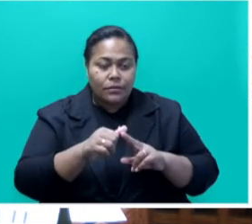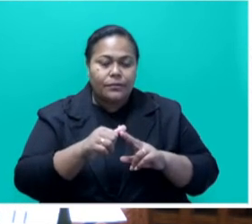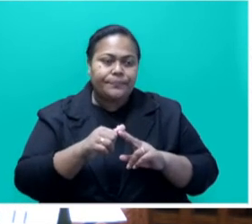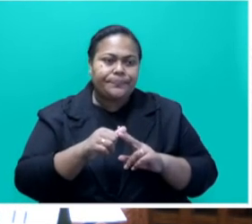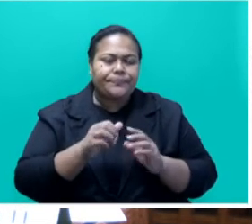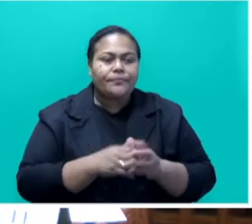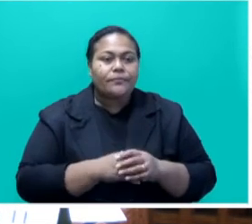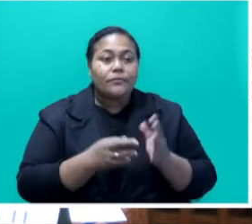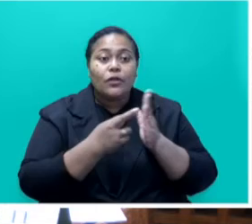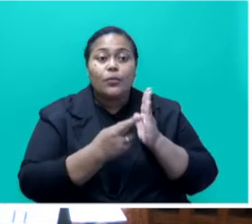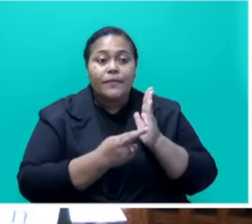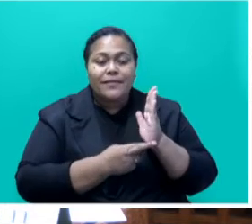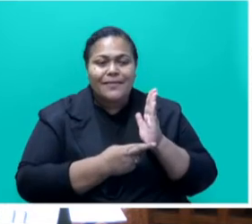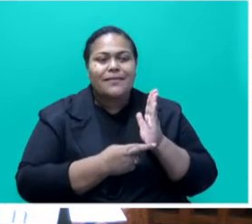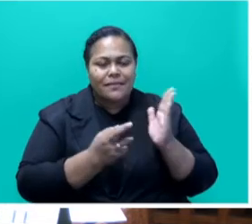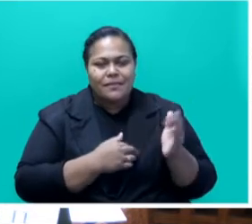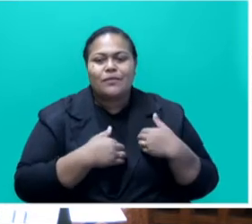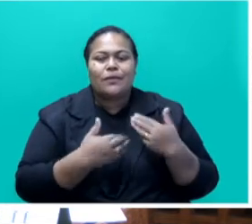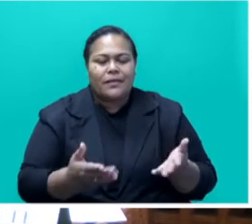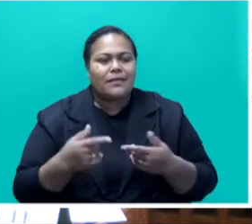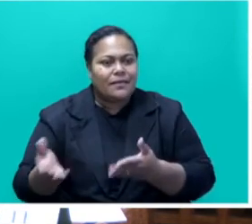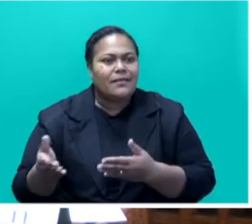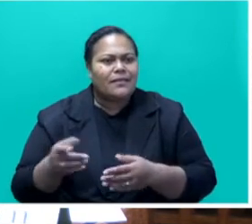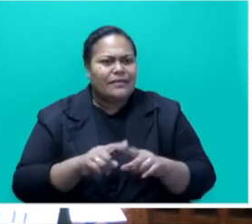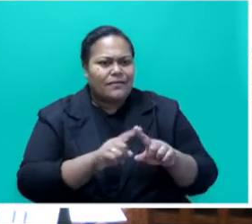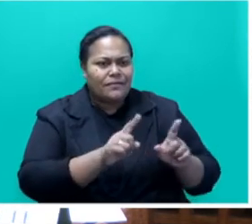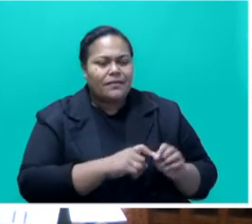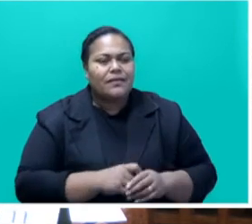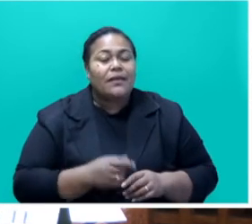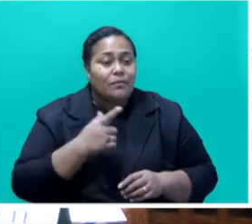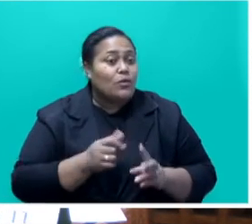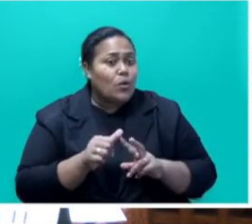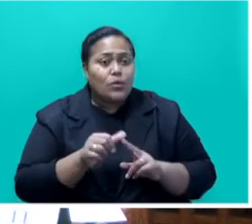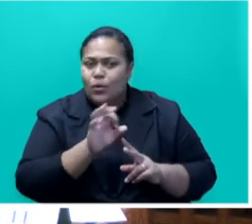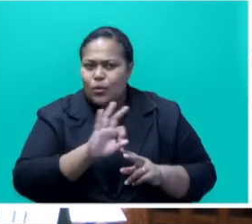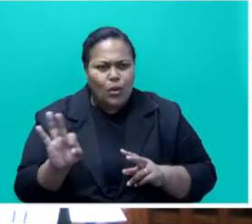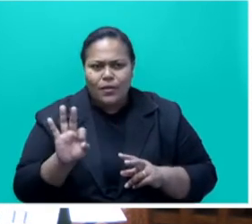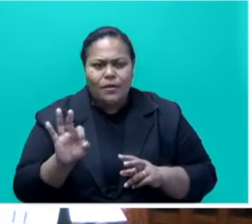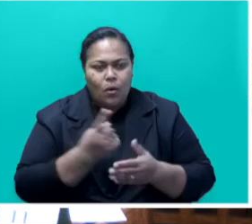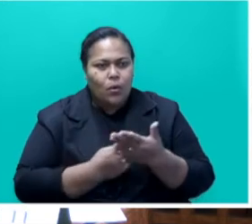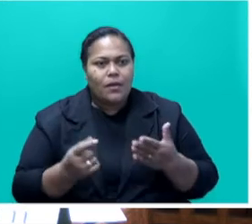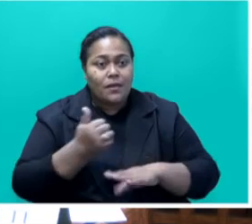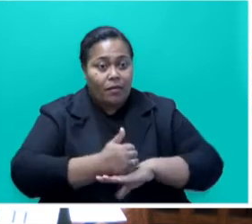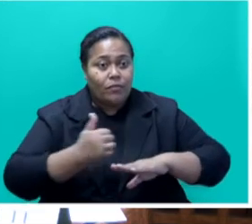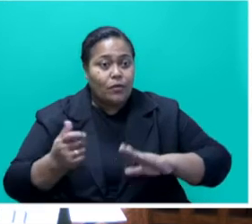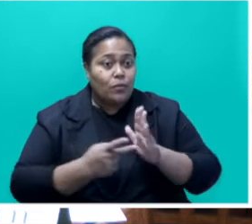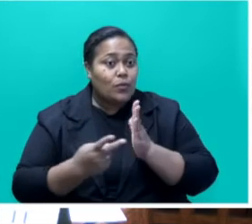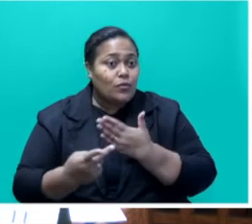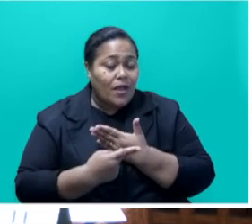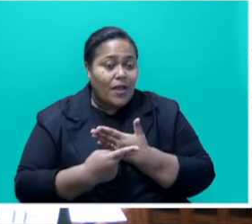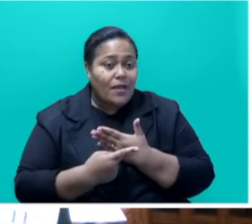to the agencies as well, because it's not only about government projects, but of course there are some